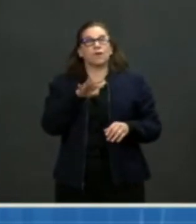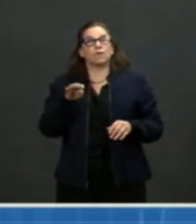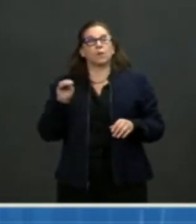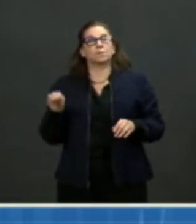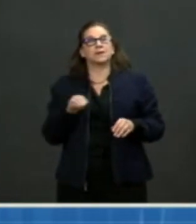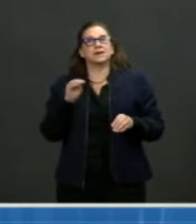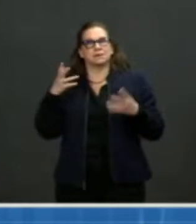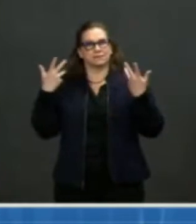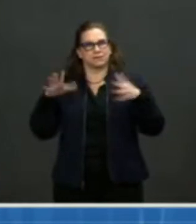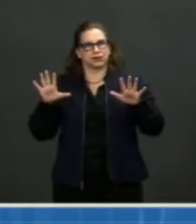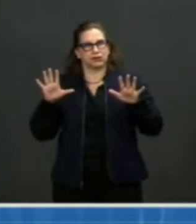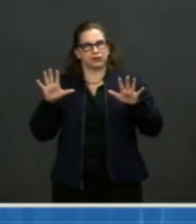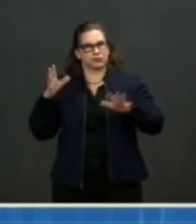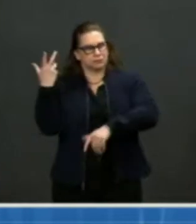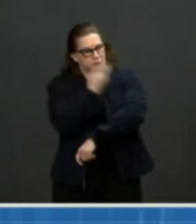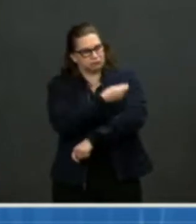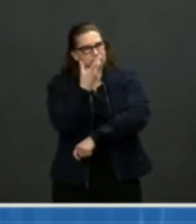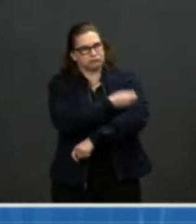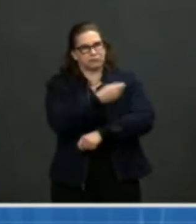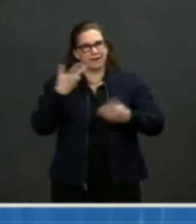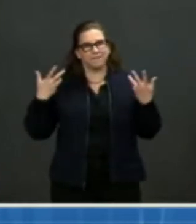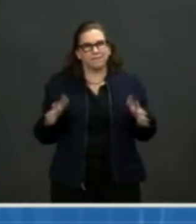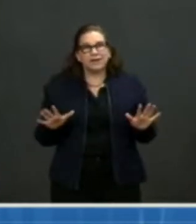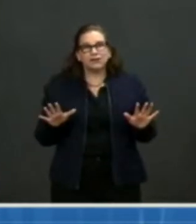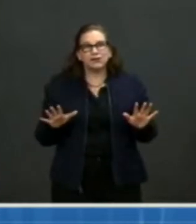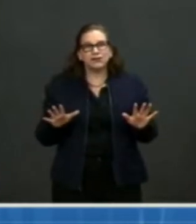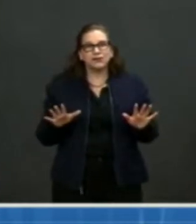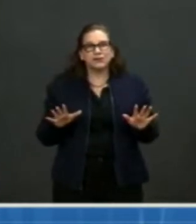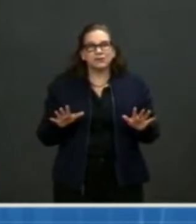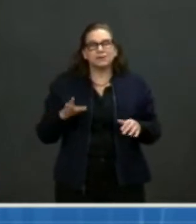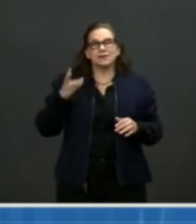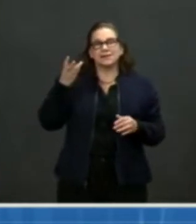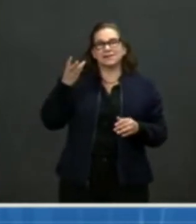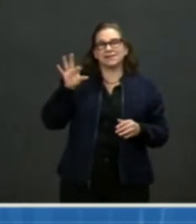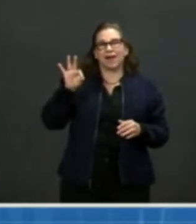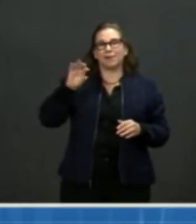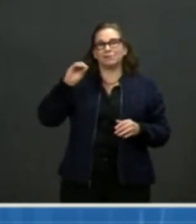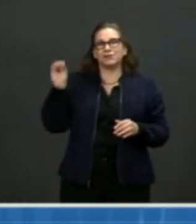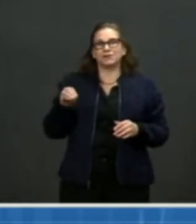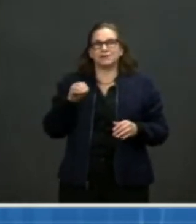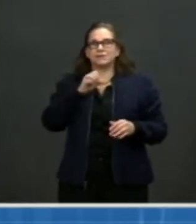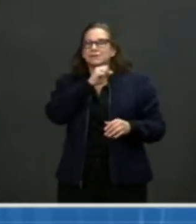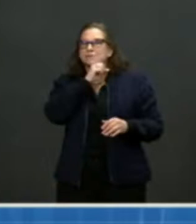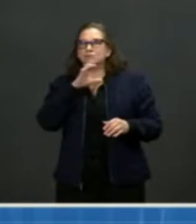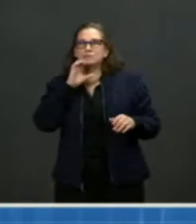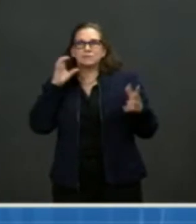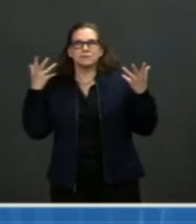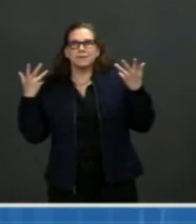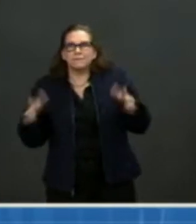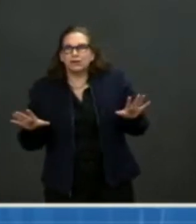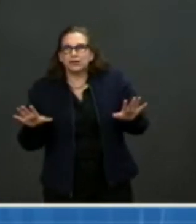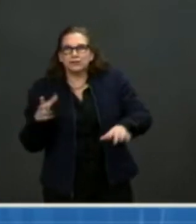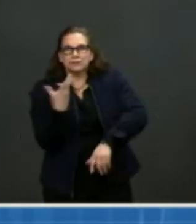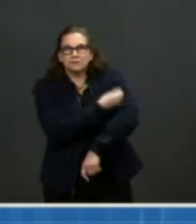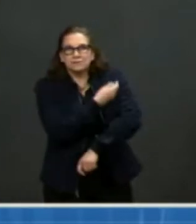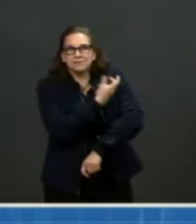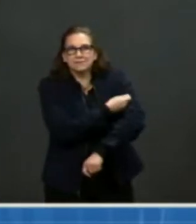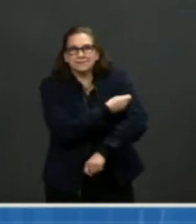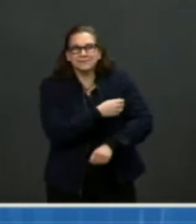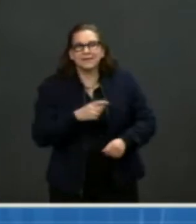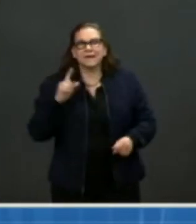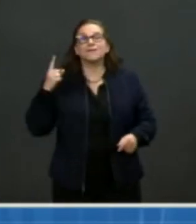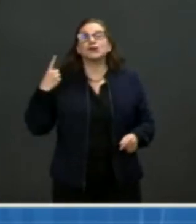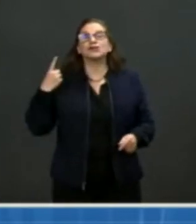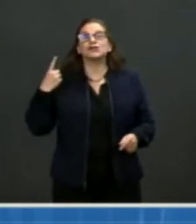of seniors have now received their first vaccination, and 42% are fully vaccinated.